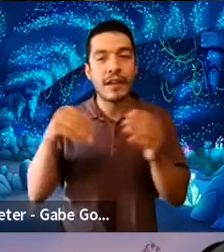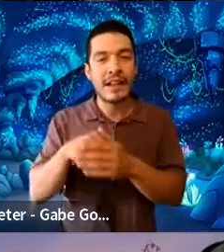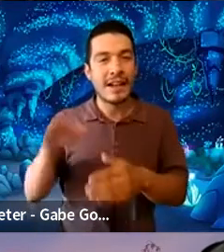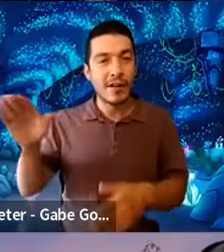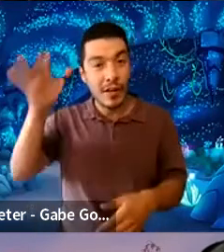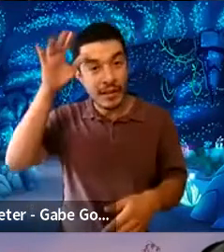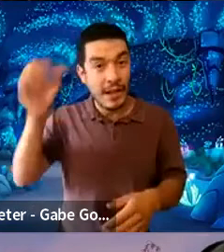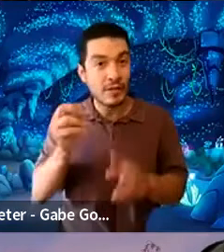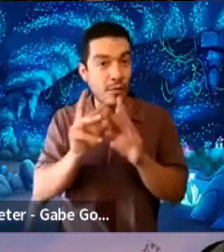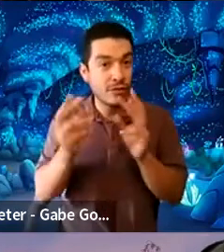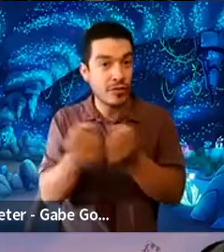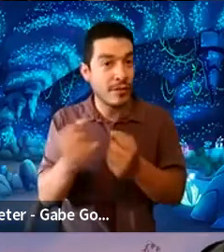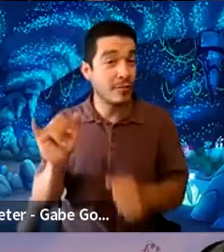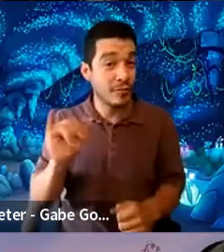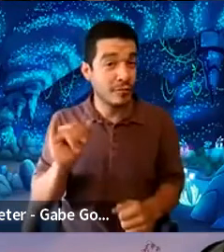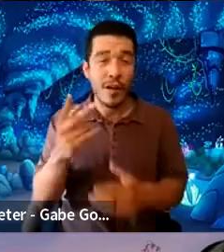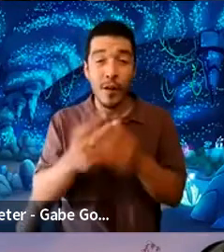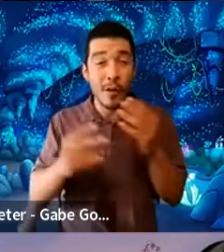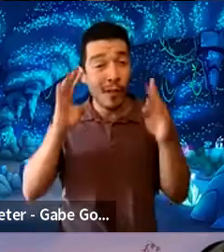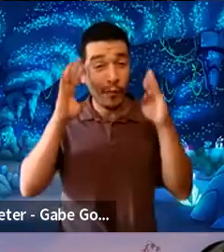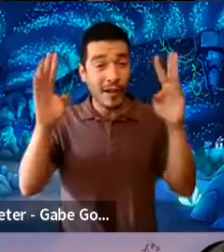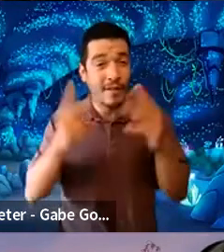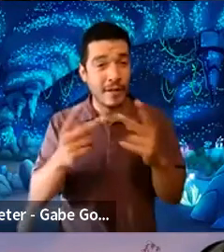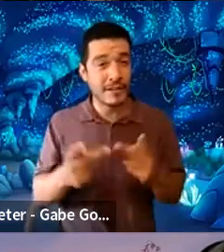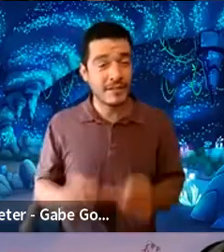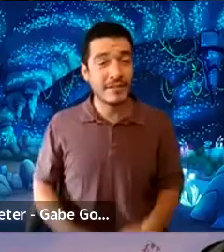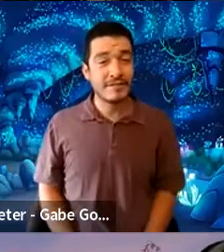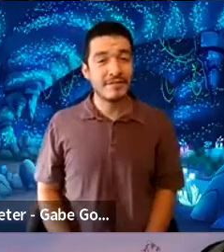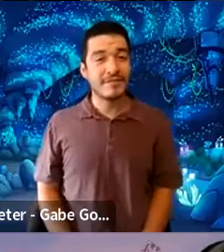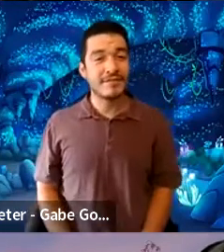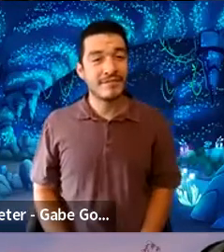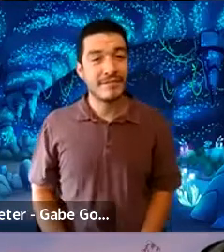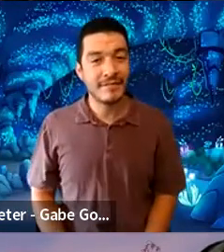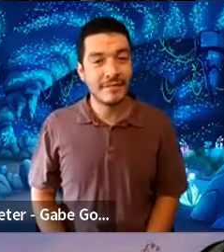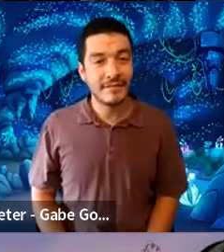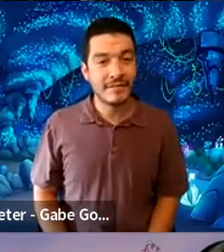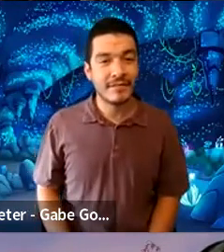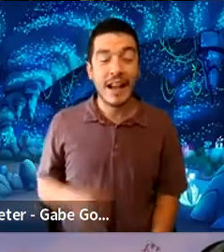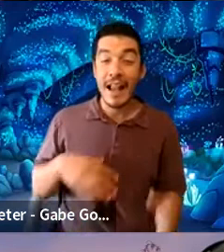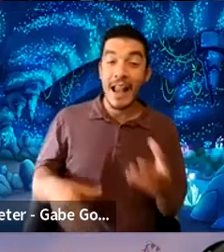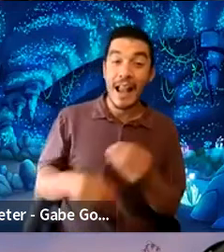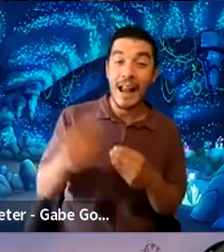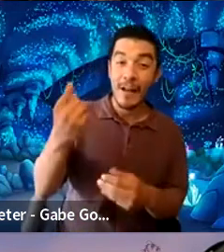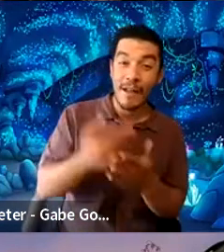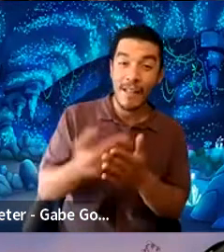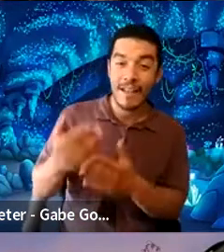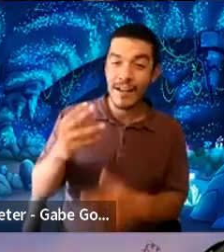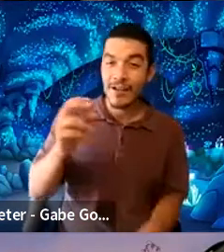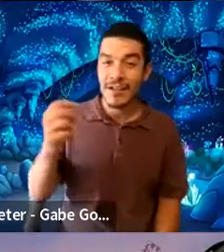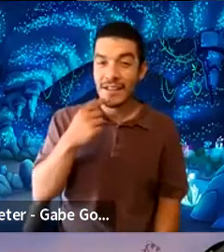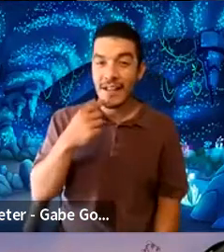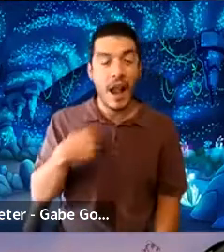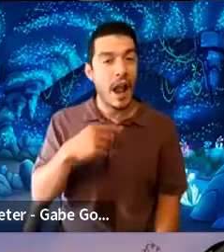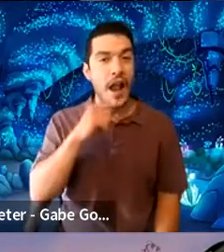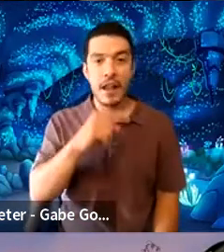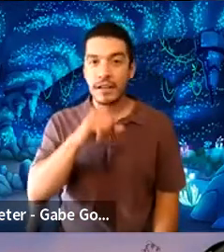her dad's workshop as well. So they're both creative spaces. If I can just add a little thought to that. I